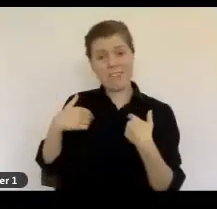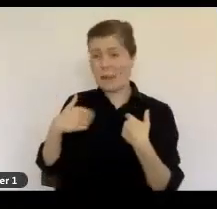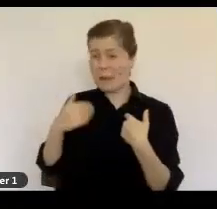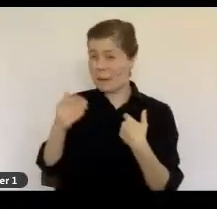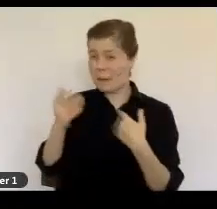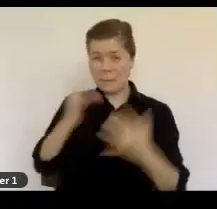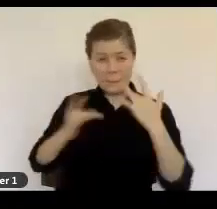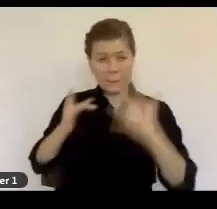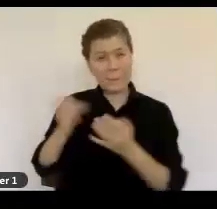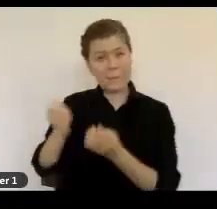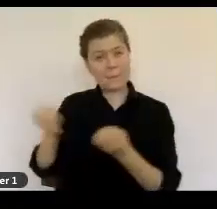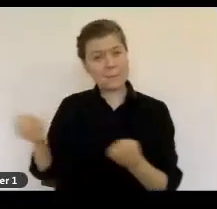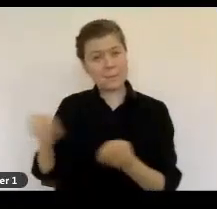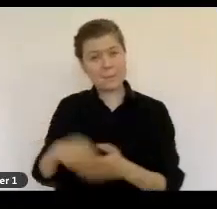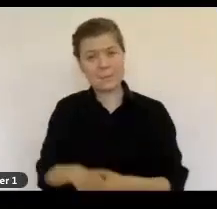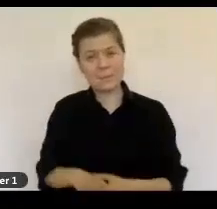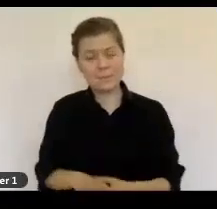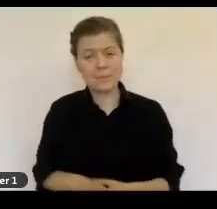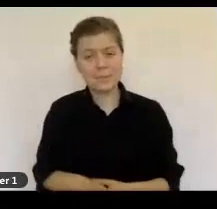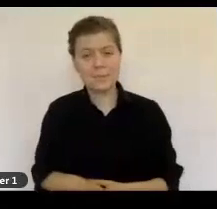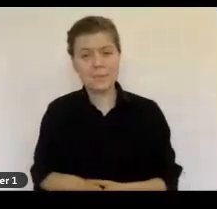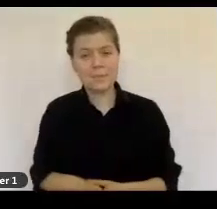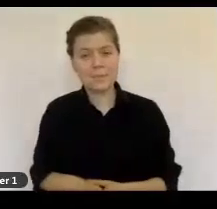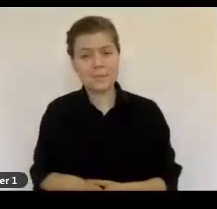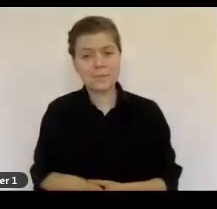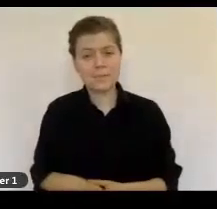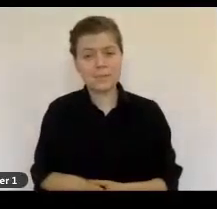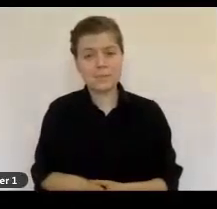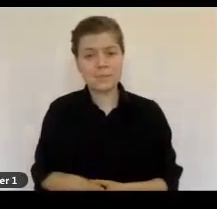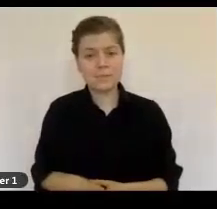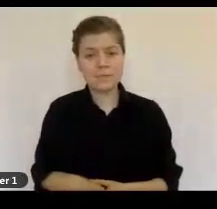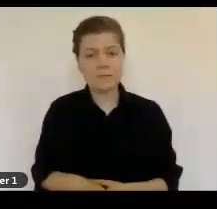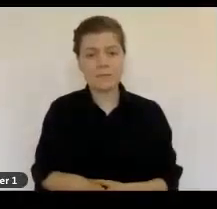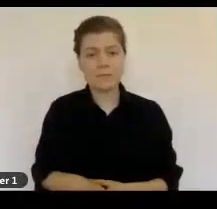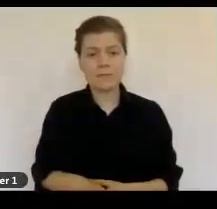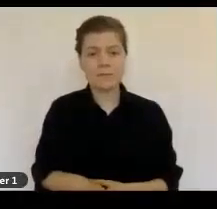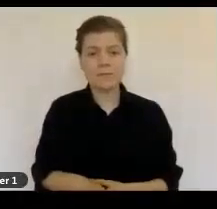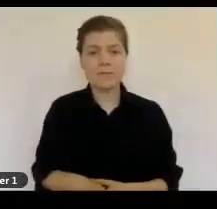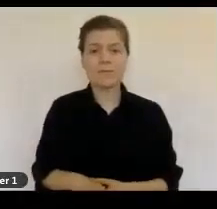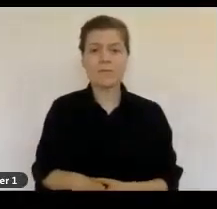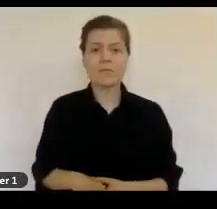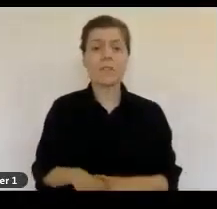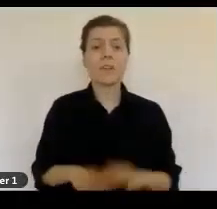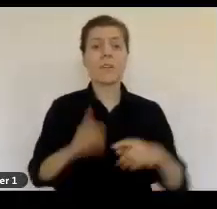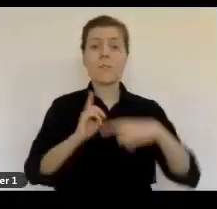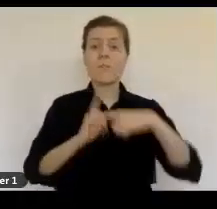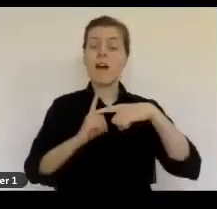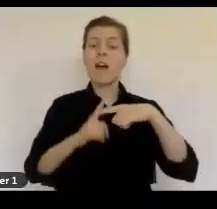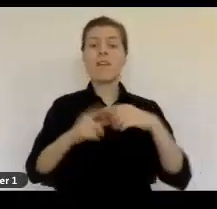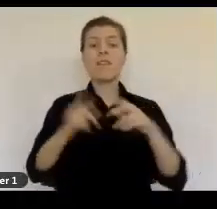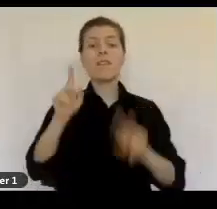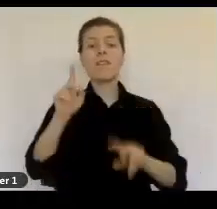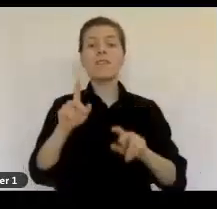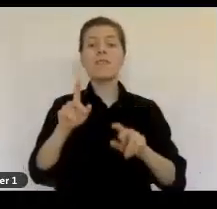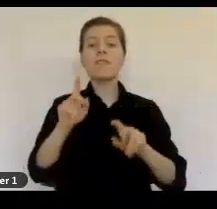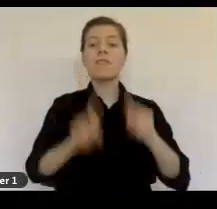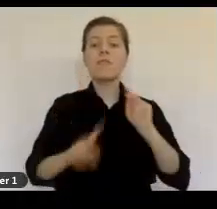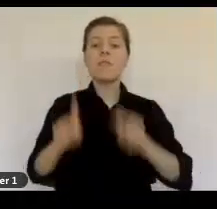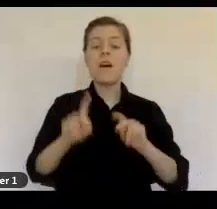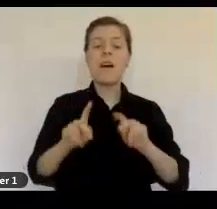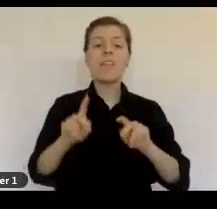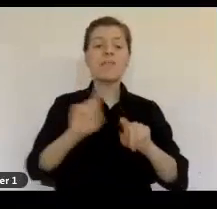0. So in a global bidding war for medical supplies, not just ventilators, but pretty much you name it, the richer countries